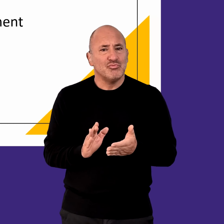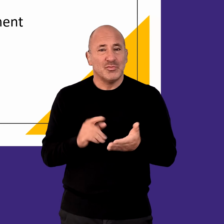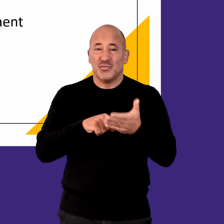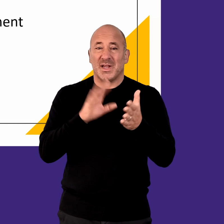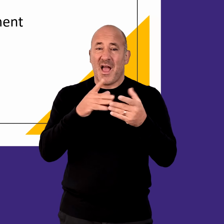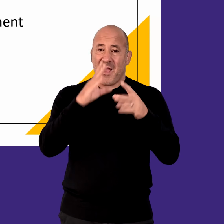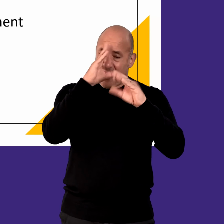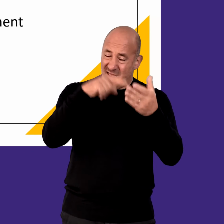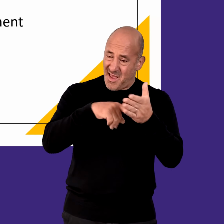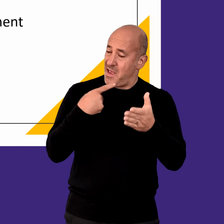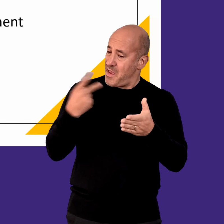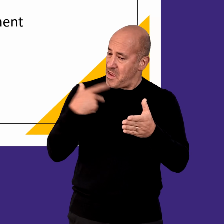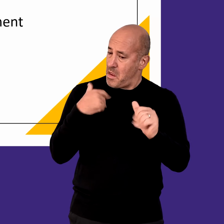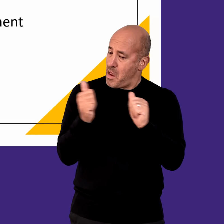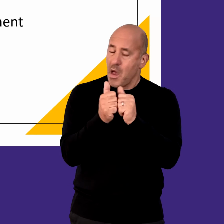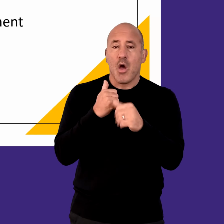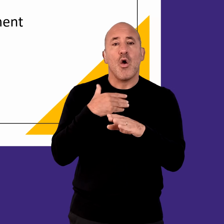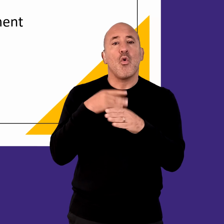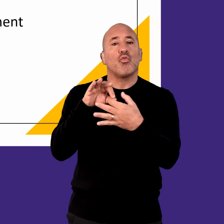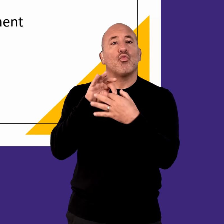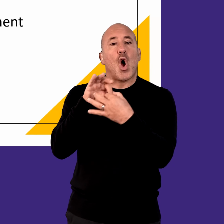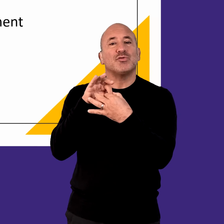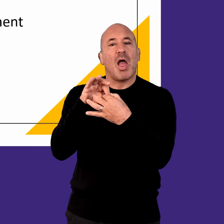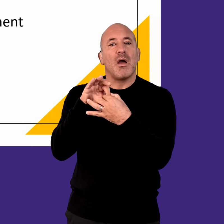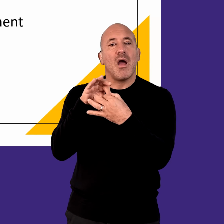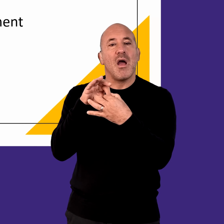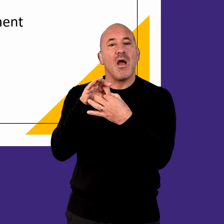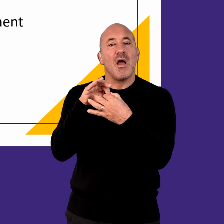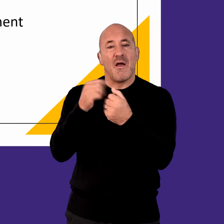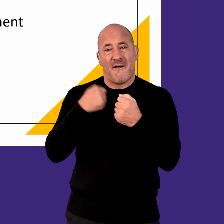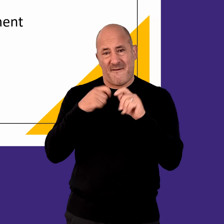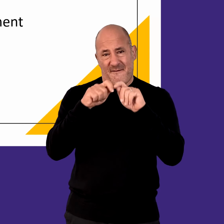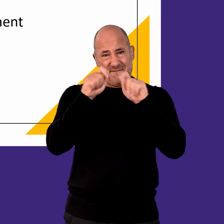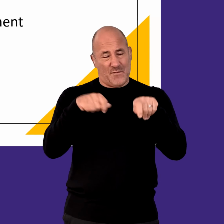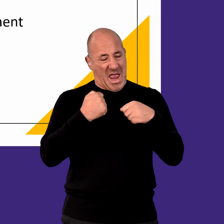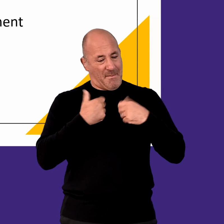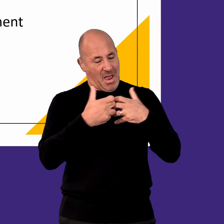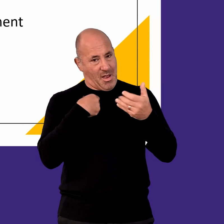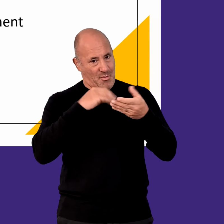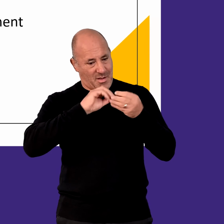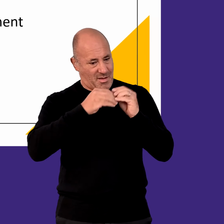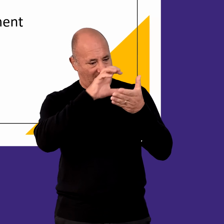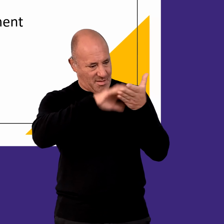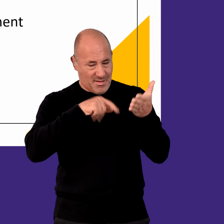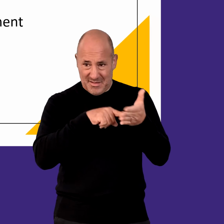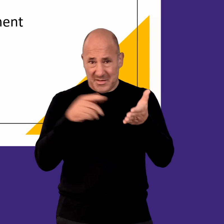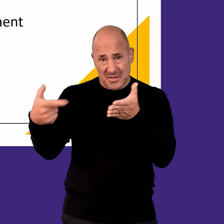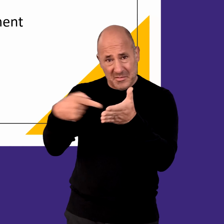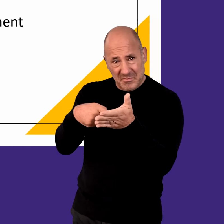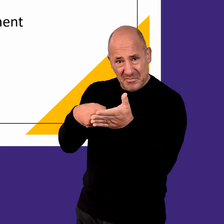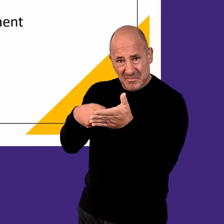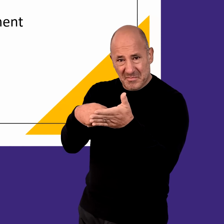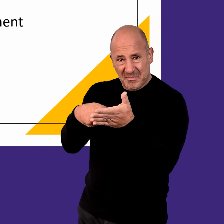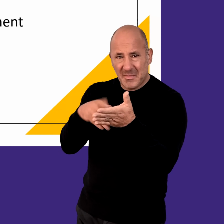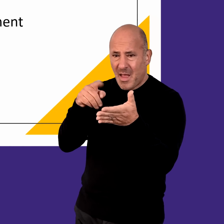anyone to anything. For me, they're just a kind of statement of intent to work together. And we usually frame ours in that